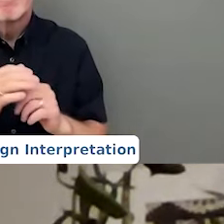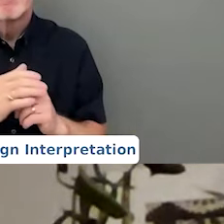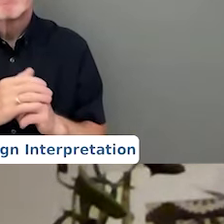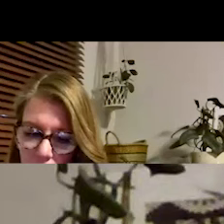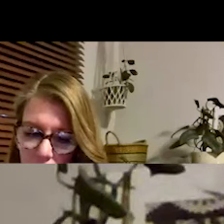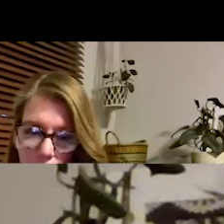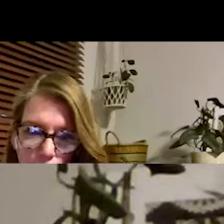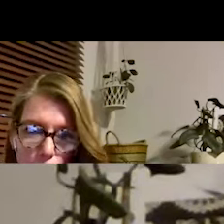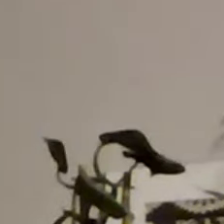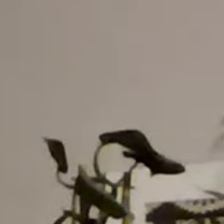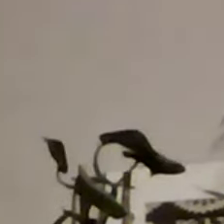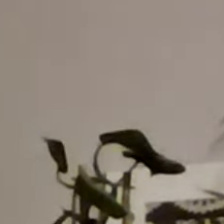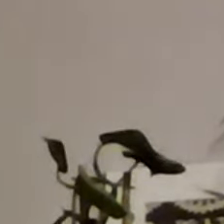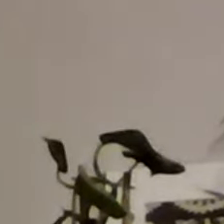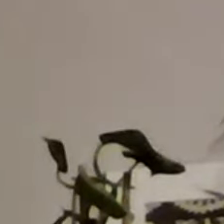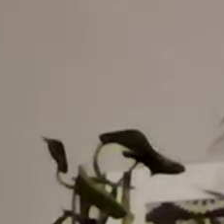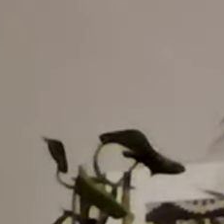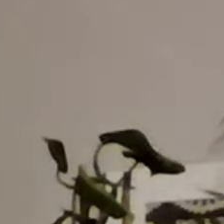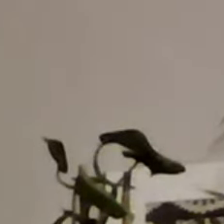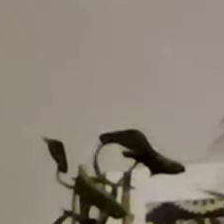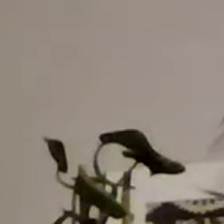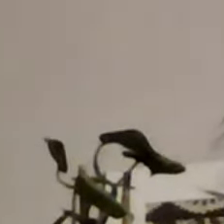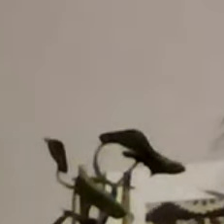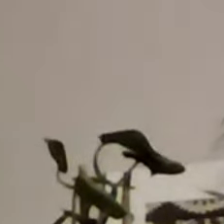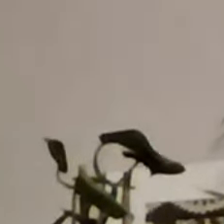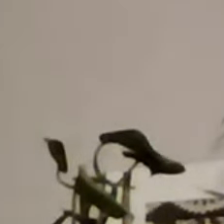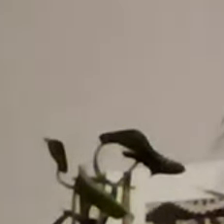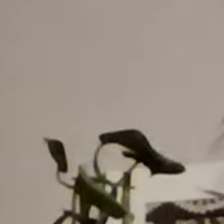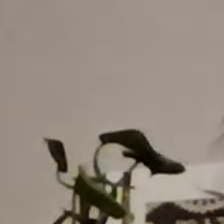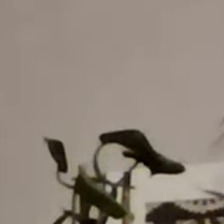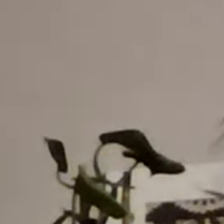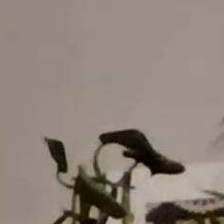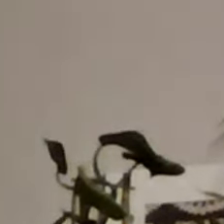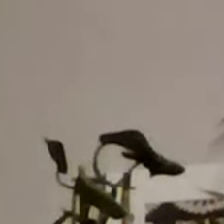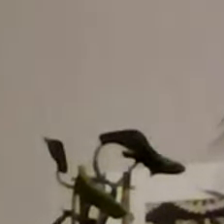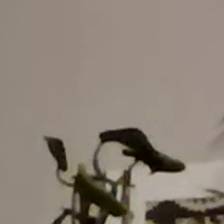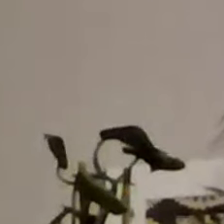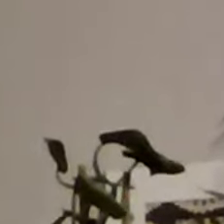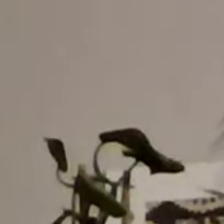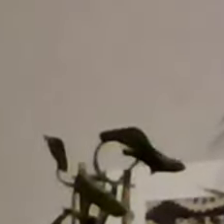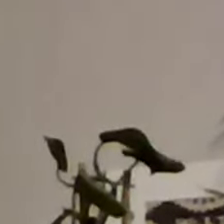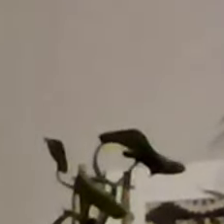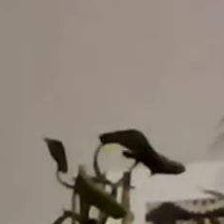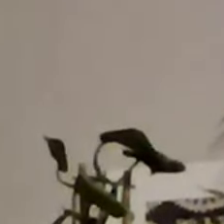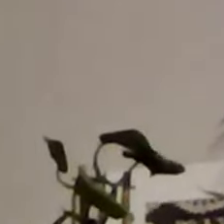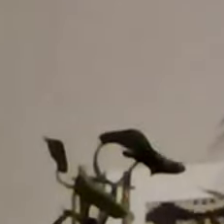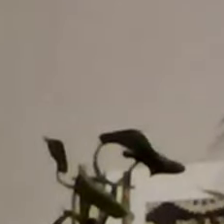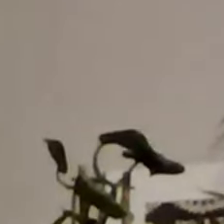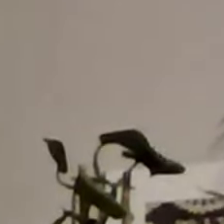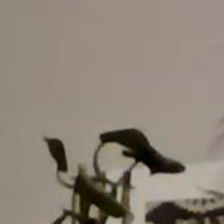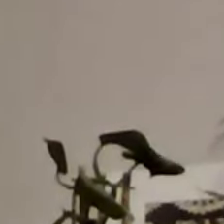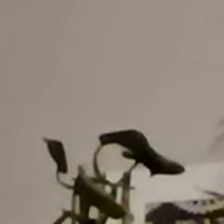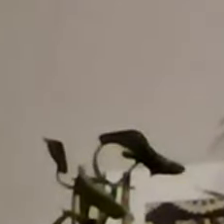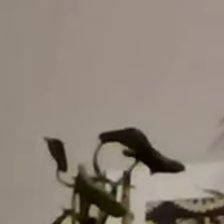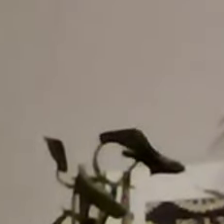there. We'll open the floor now to questions. We do have a couple in the Q&A box. So we'll get